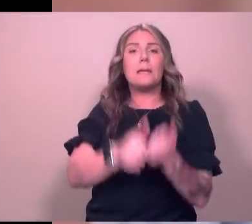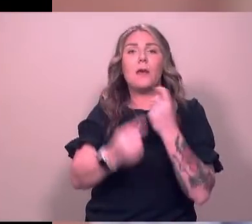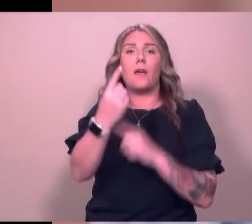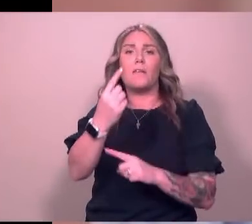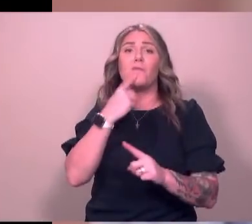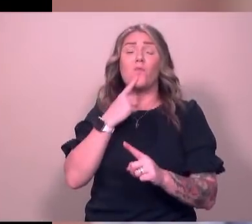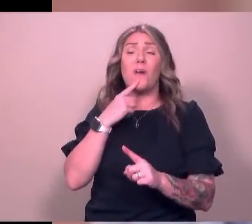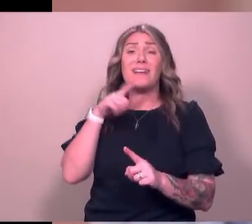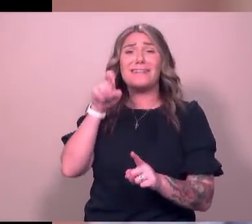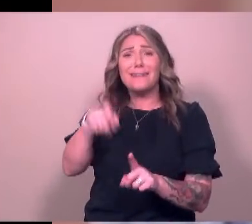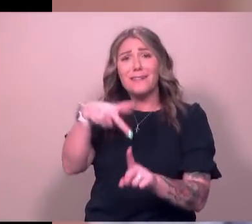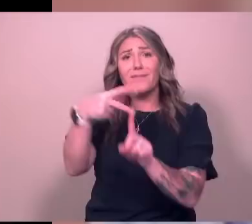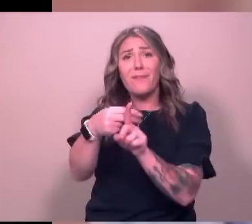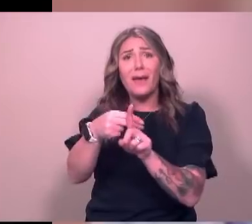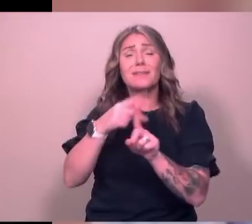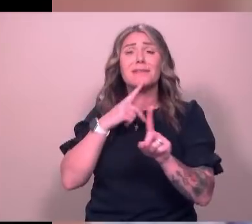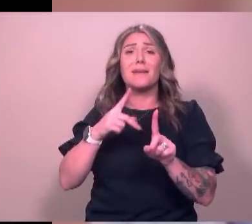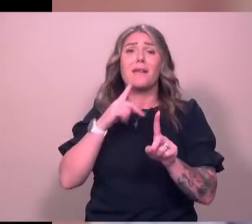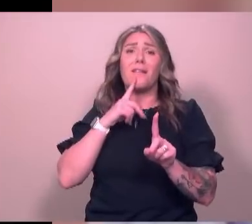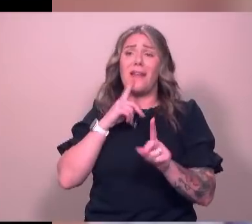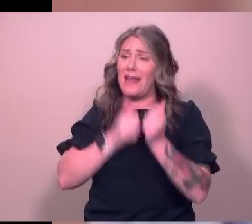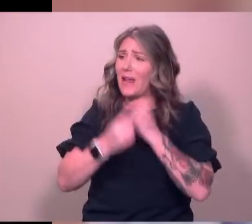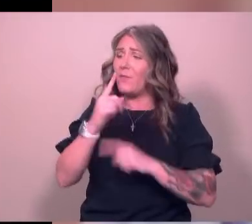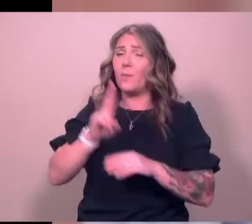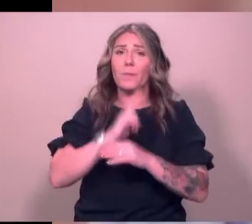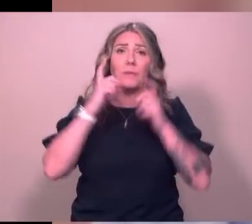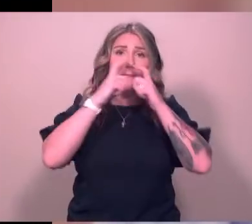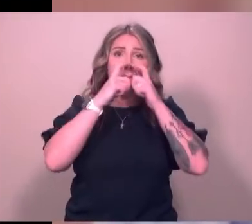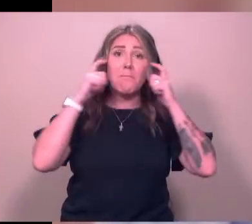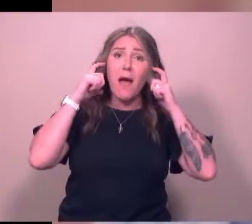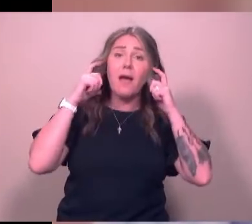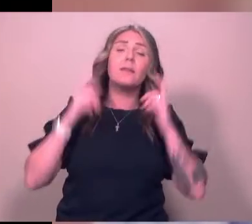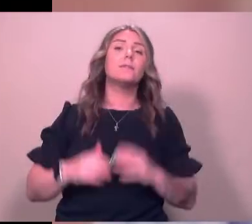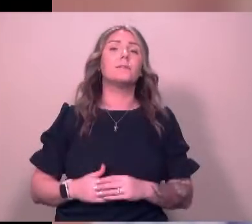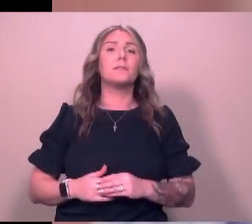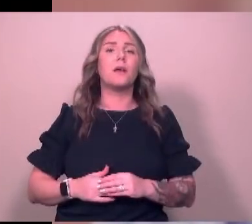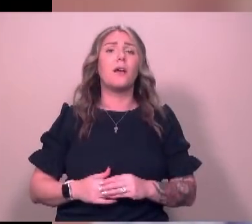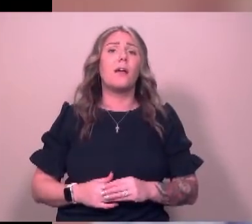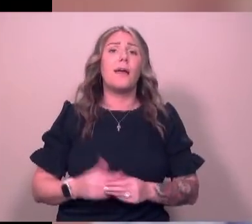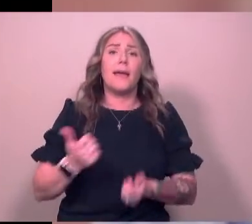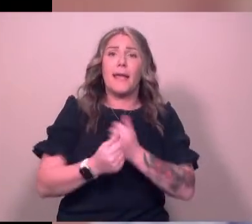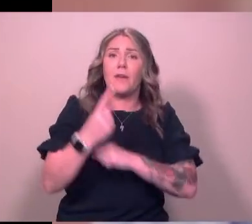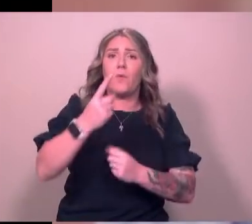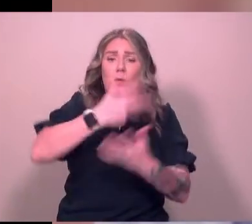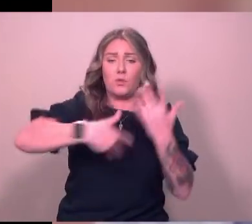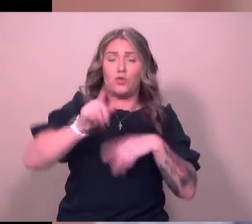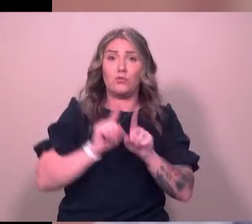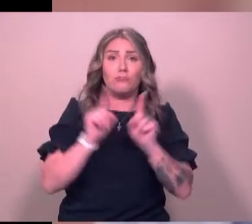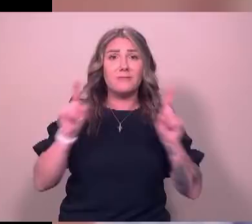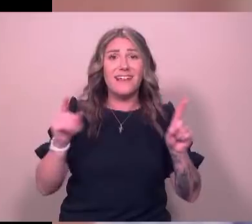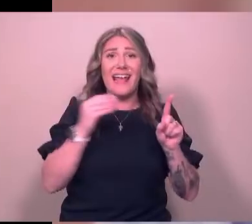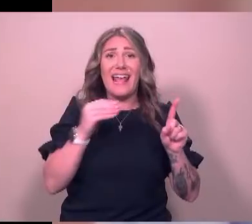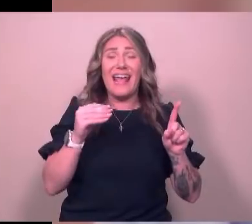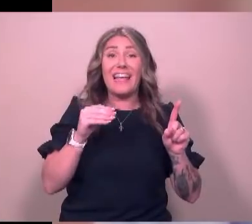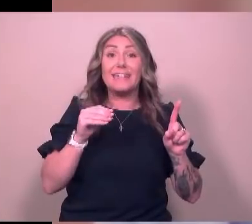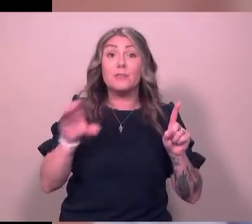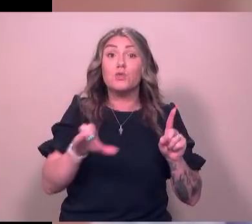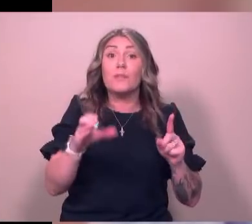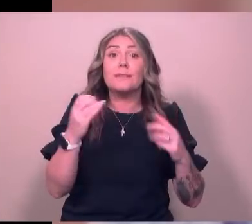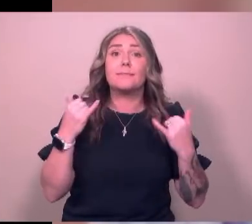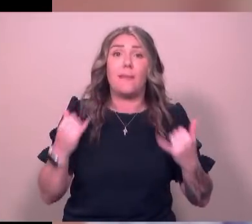get vaccinated. We need everyone to wear a mask. We need everyone to social distance, and we need them to do it